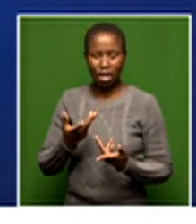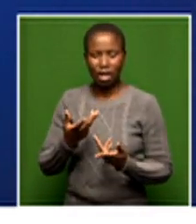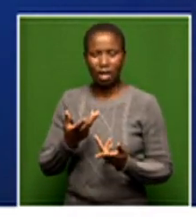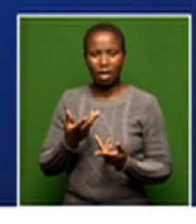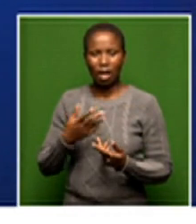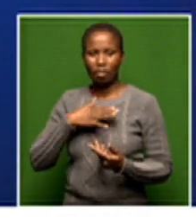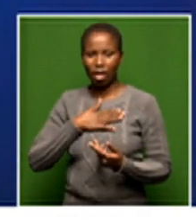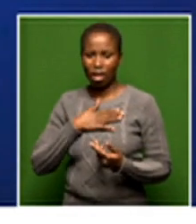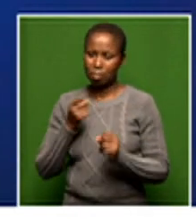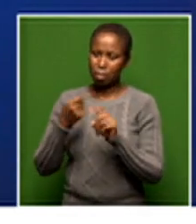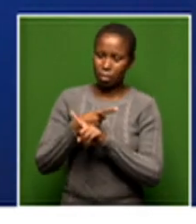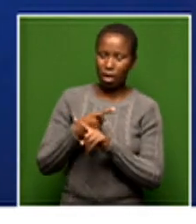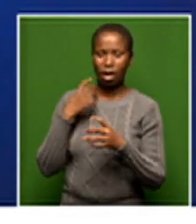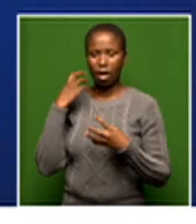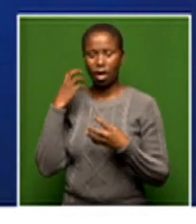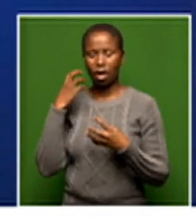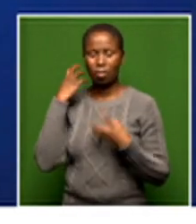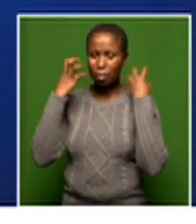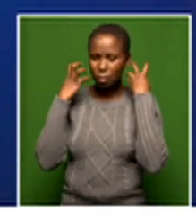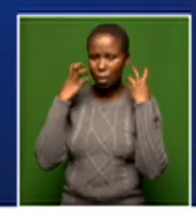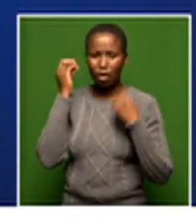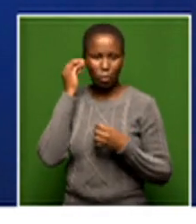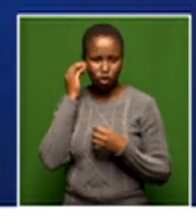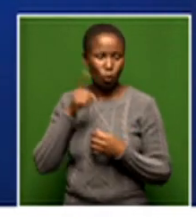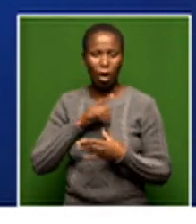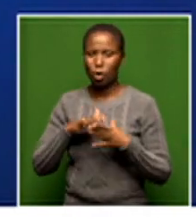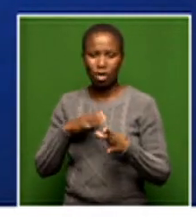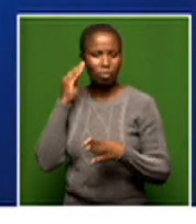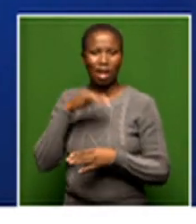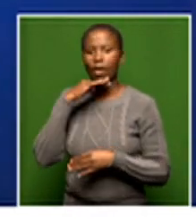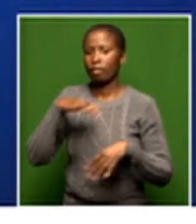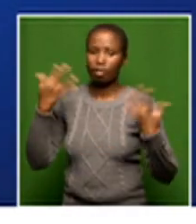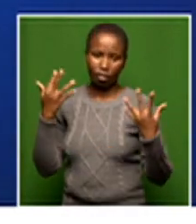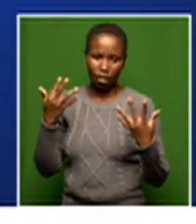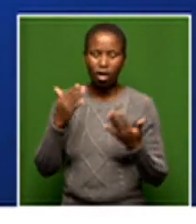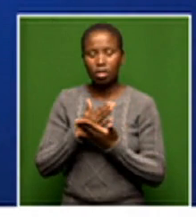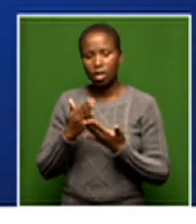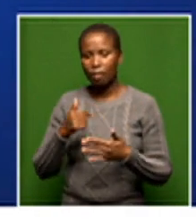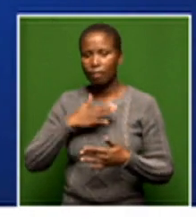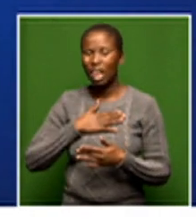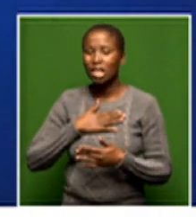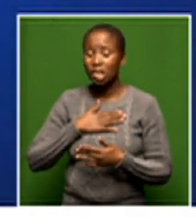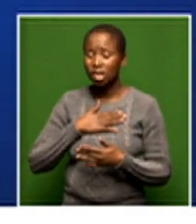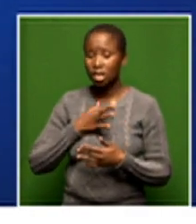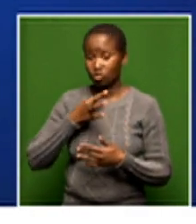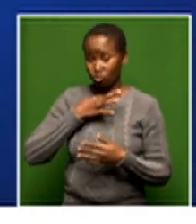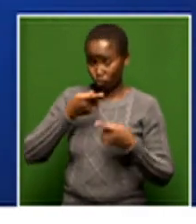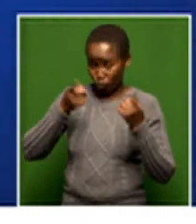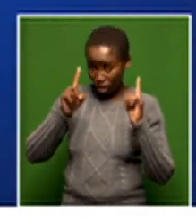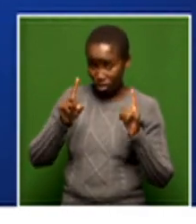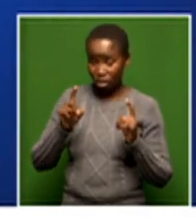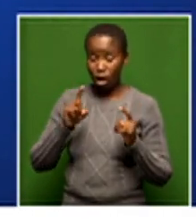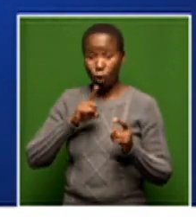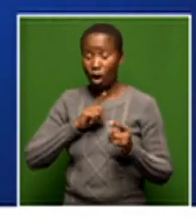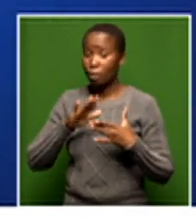same information around not having enough information and feeling at low risk and not trusting the